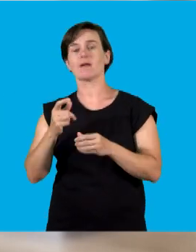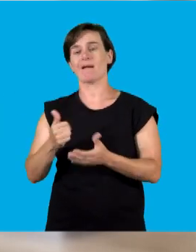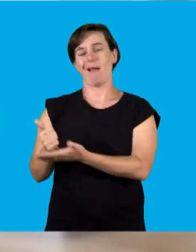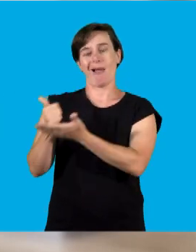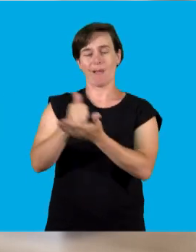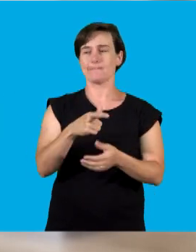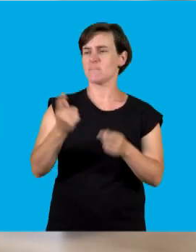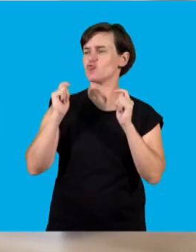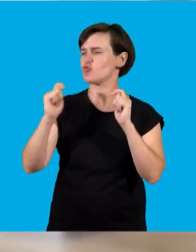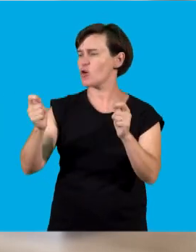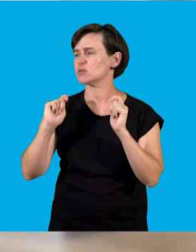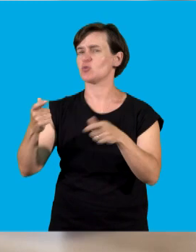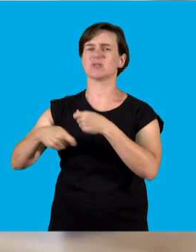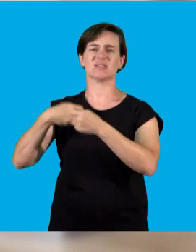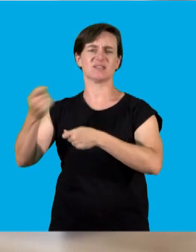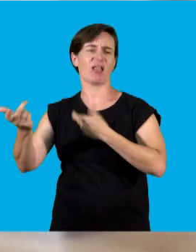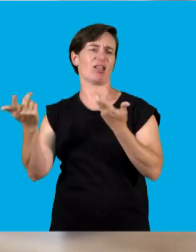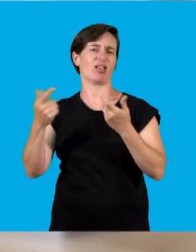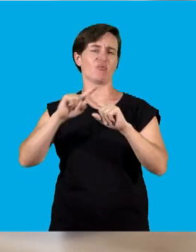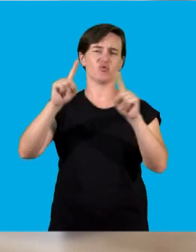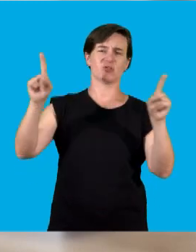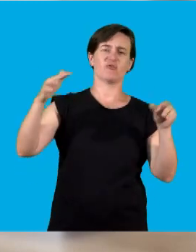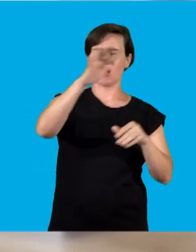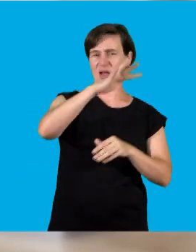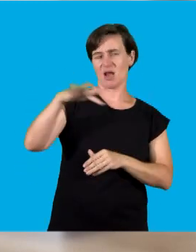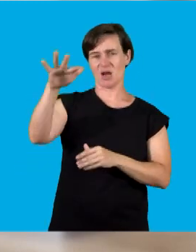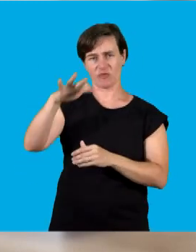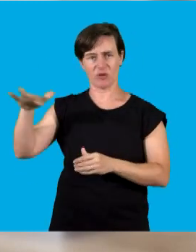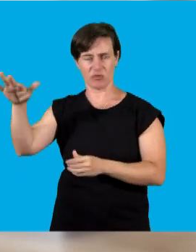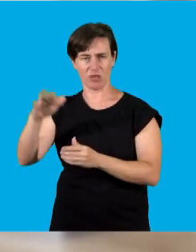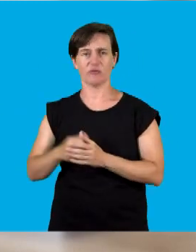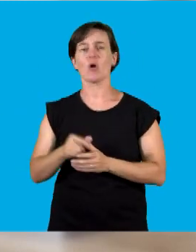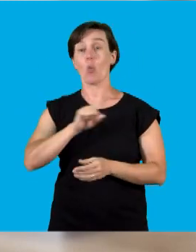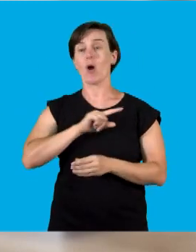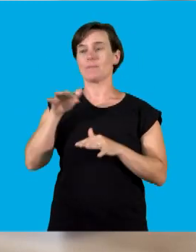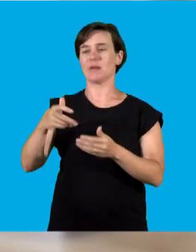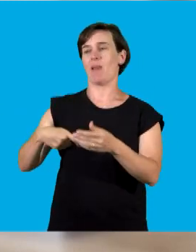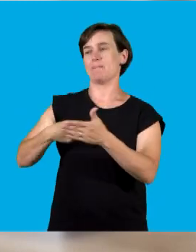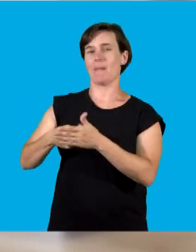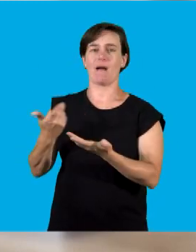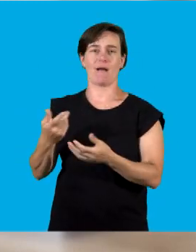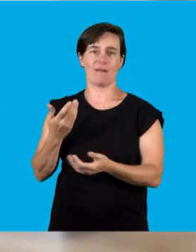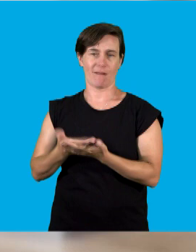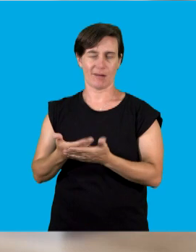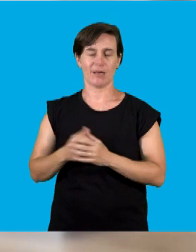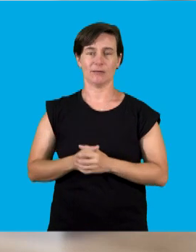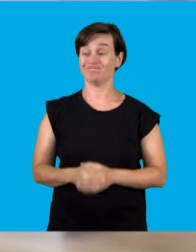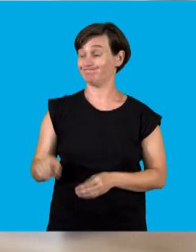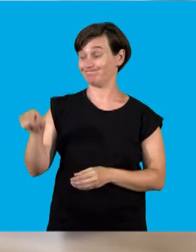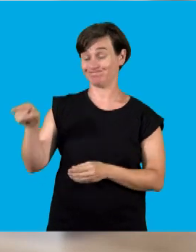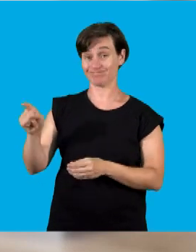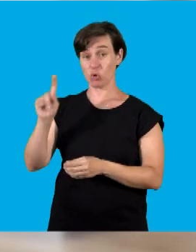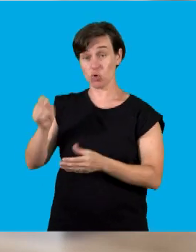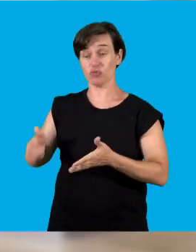distribute them to different destinations so that they can be easily reached by consumers. So here the tertiary sector would